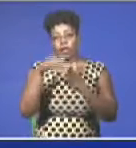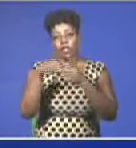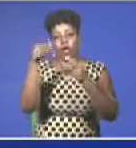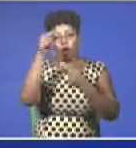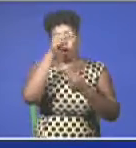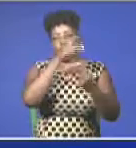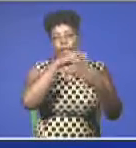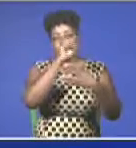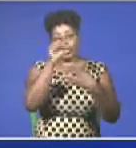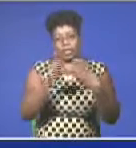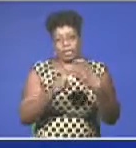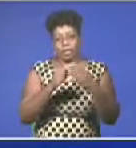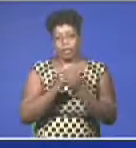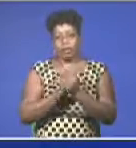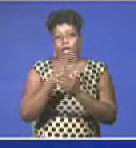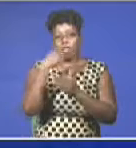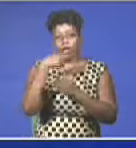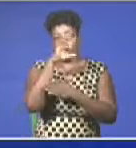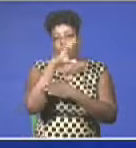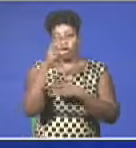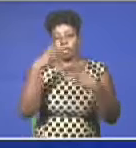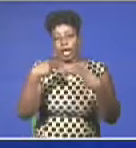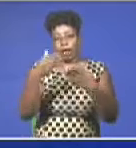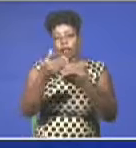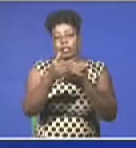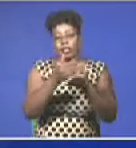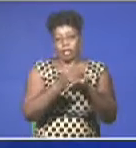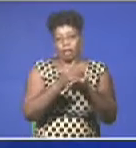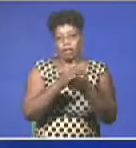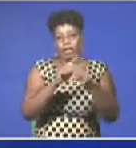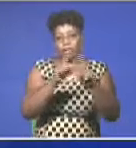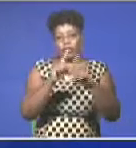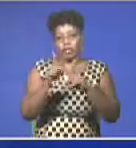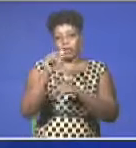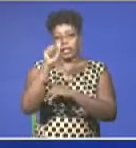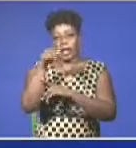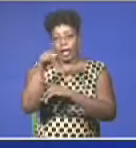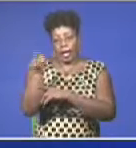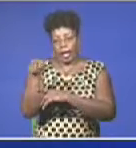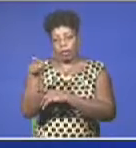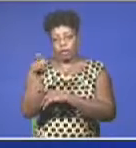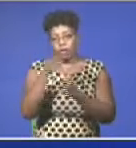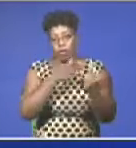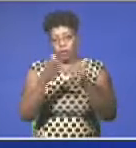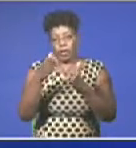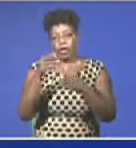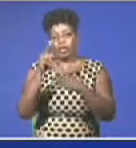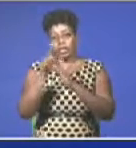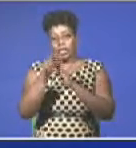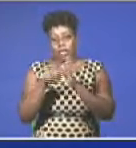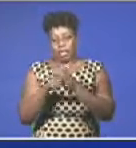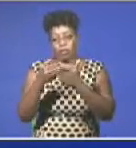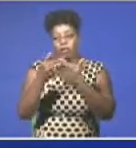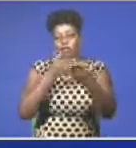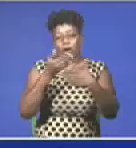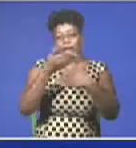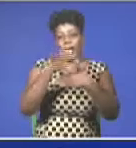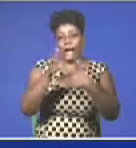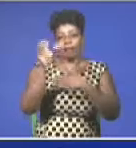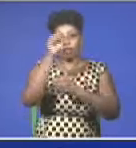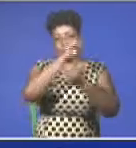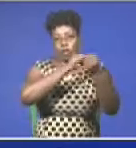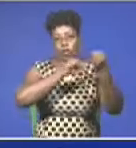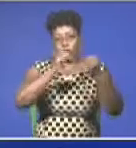Red Cross has created several apps sharing the necessary information you would need before, during, and after the storm. National